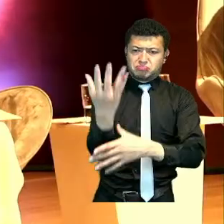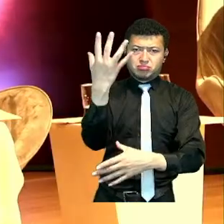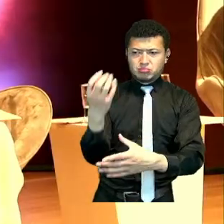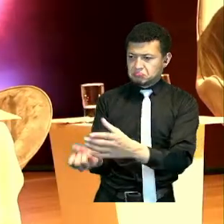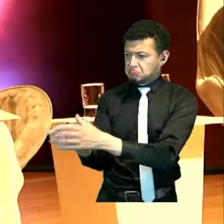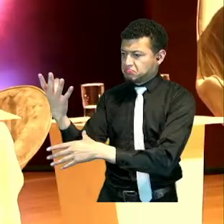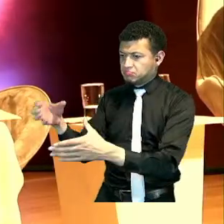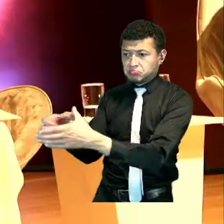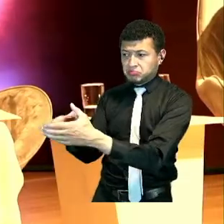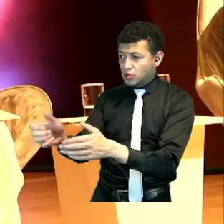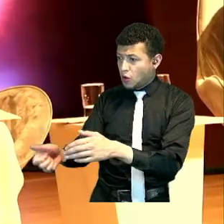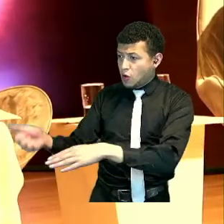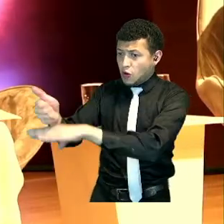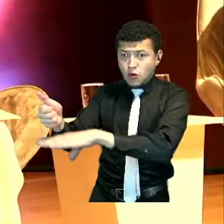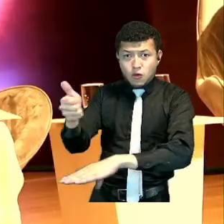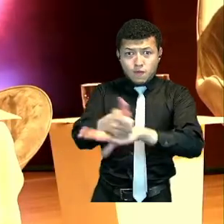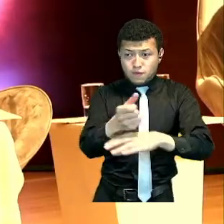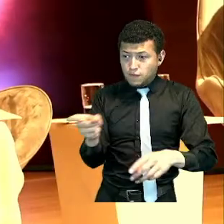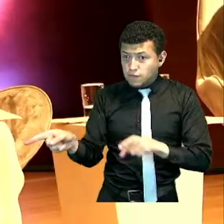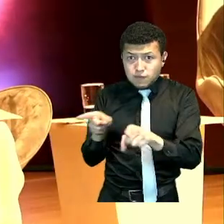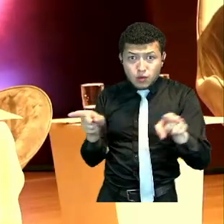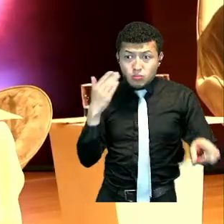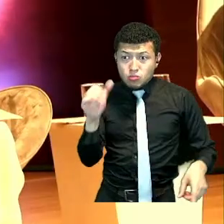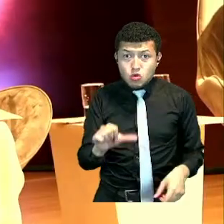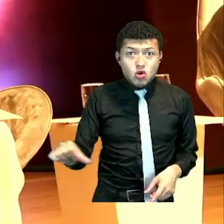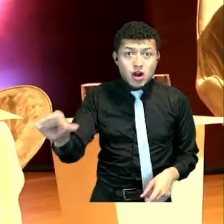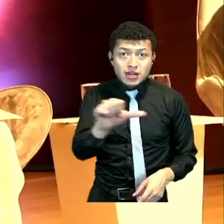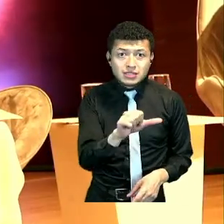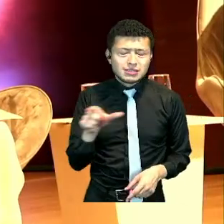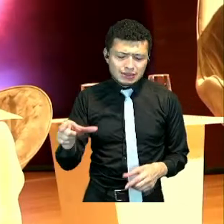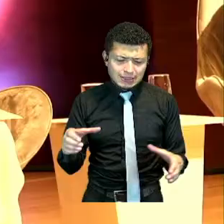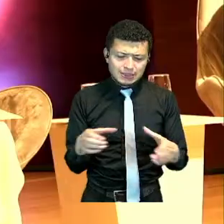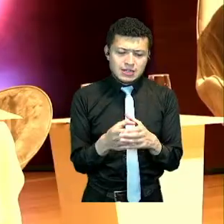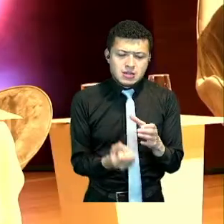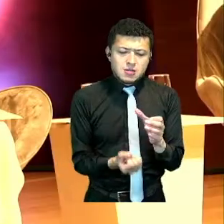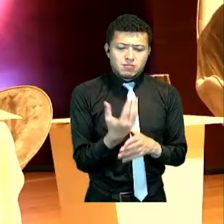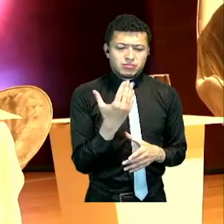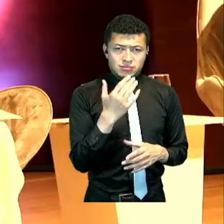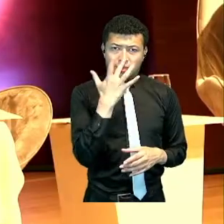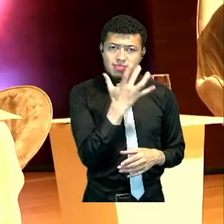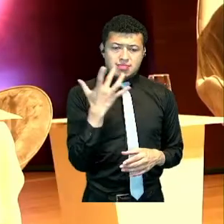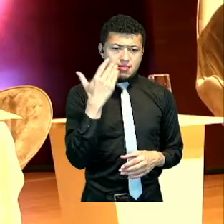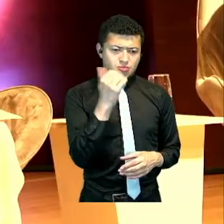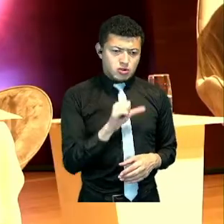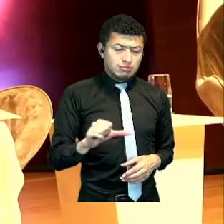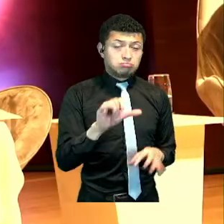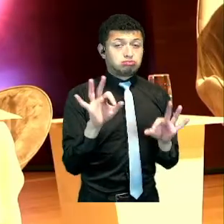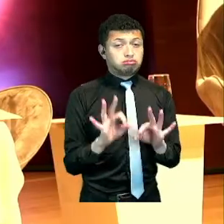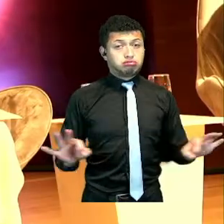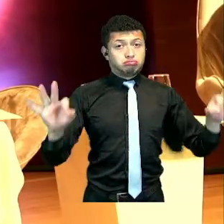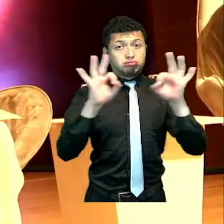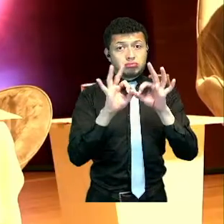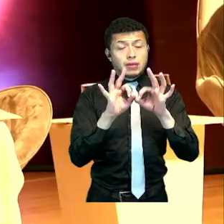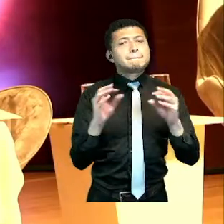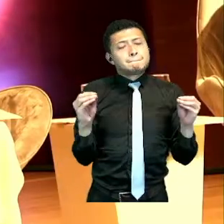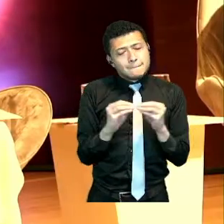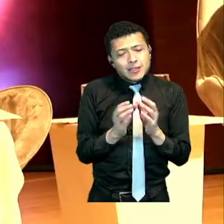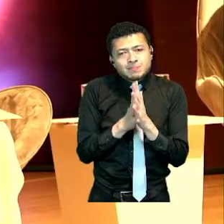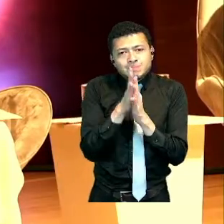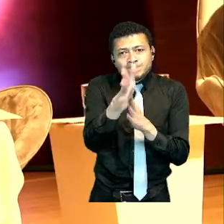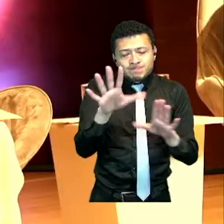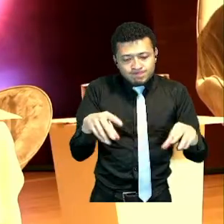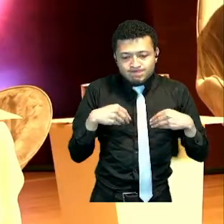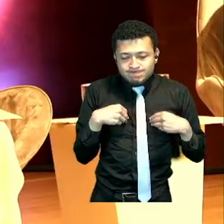great women, our senior women that have guided us. And it's